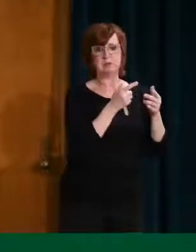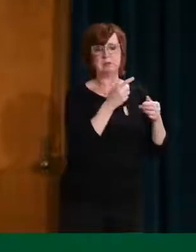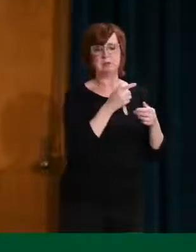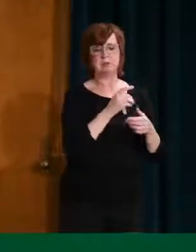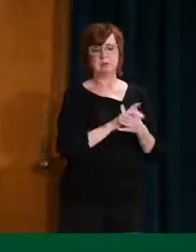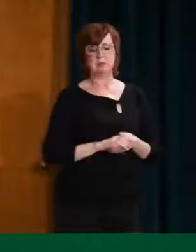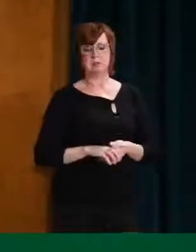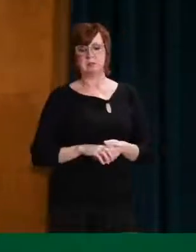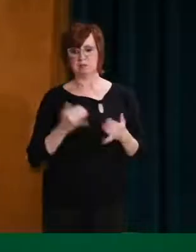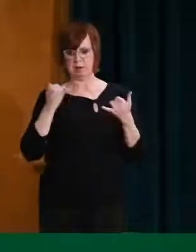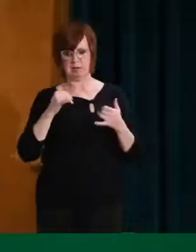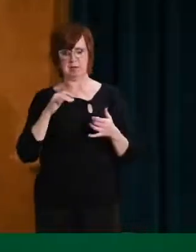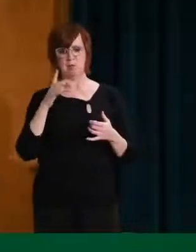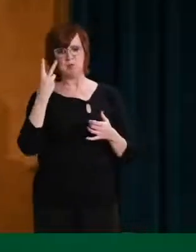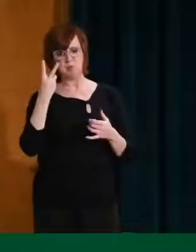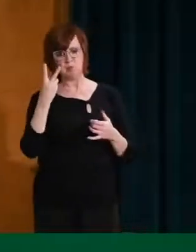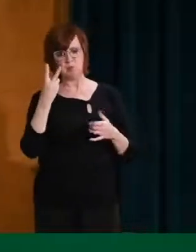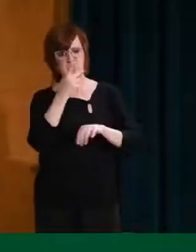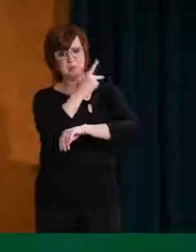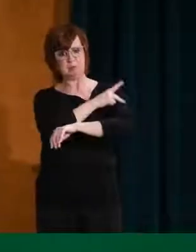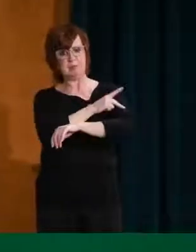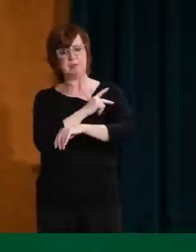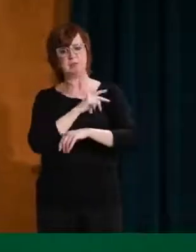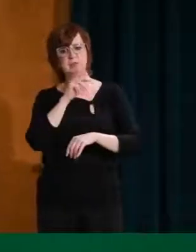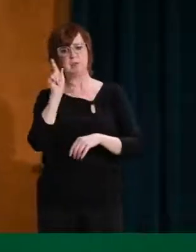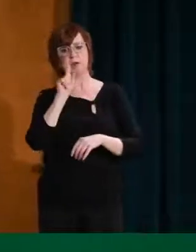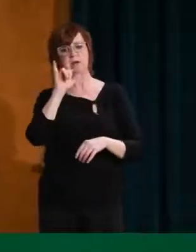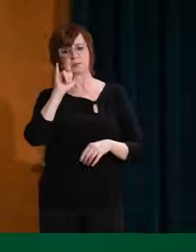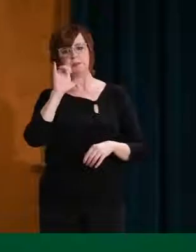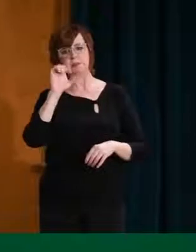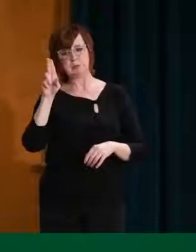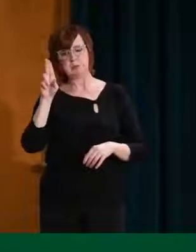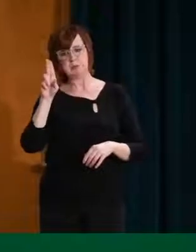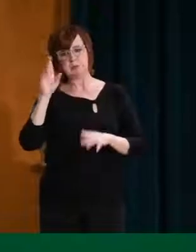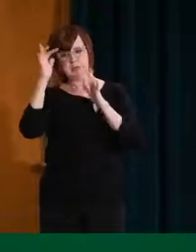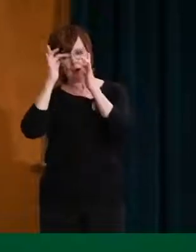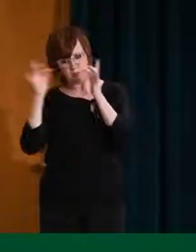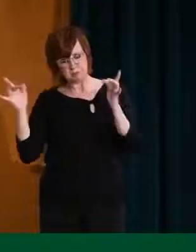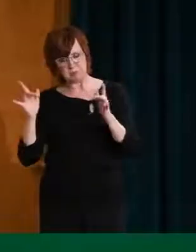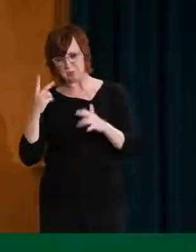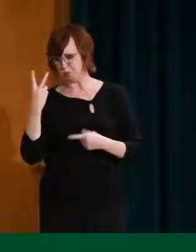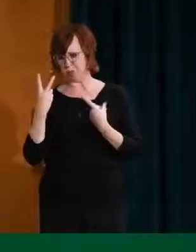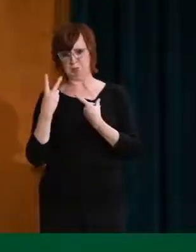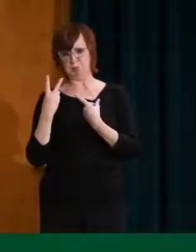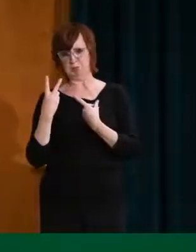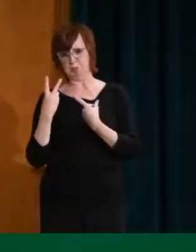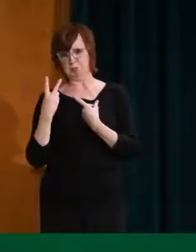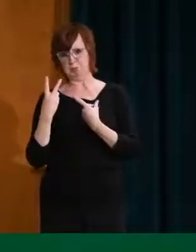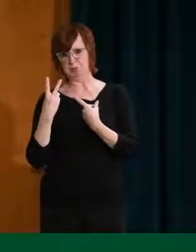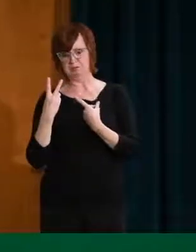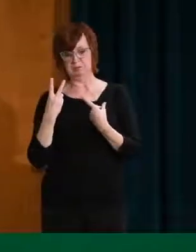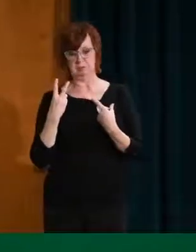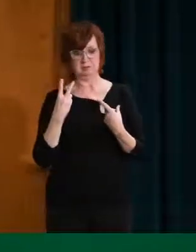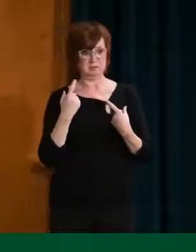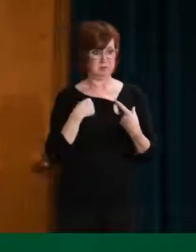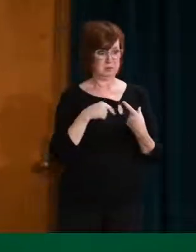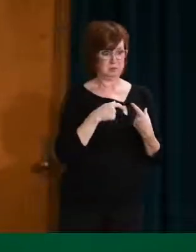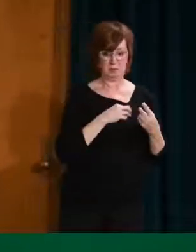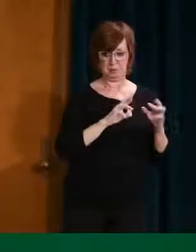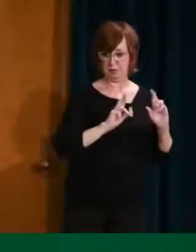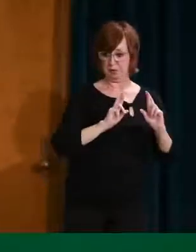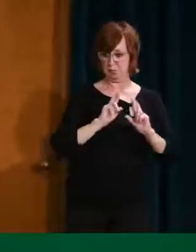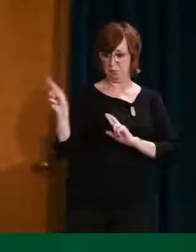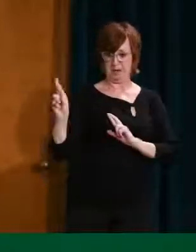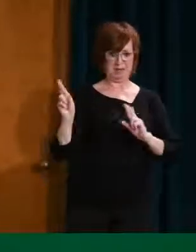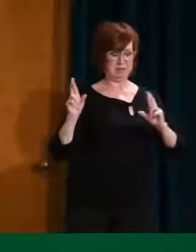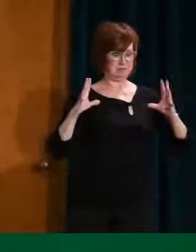whom are in intensive care units. We're planning to be able to expand beyond the 100 or plus beds that we usually have